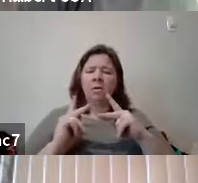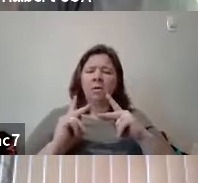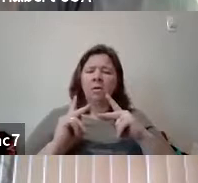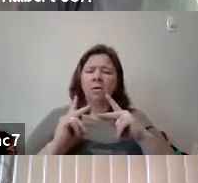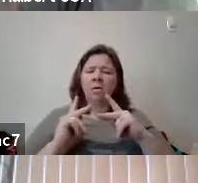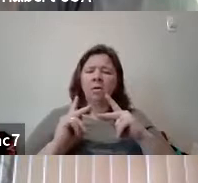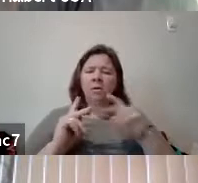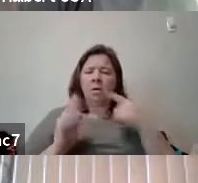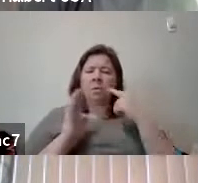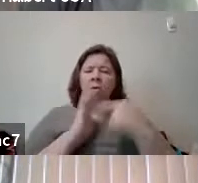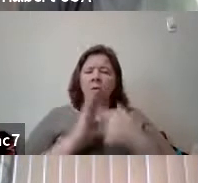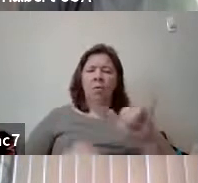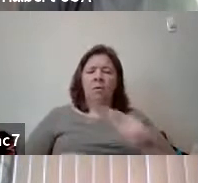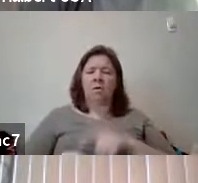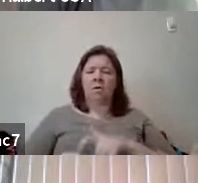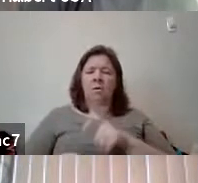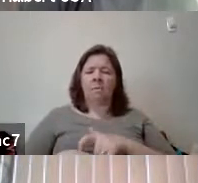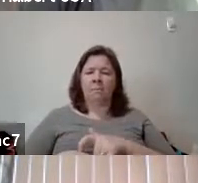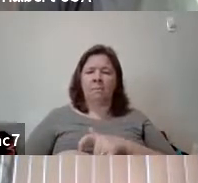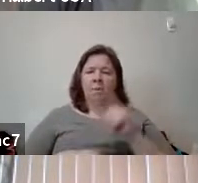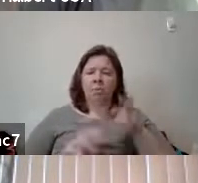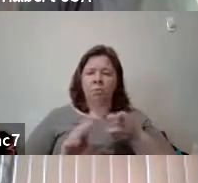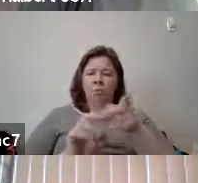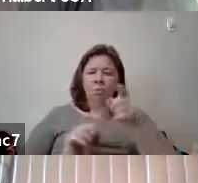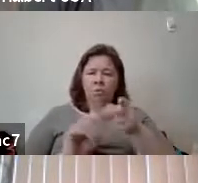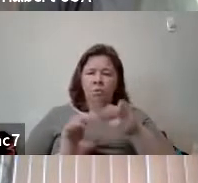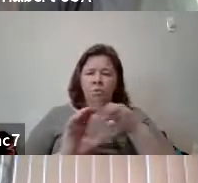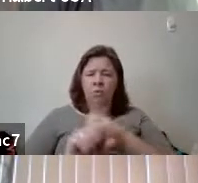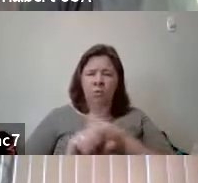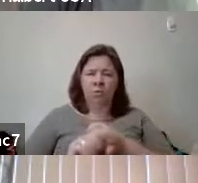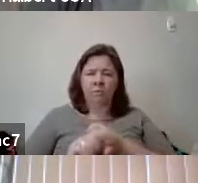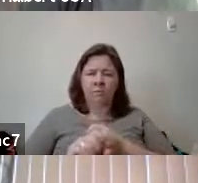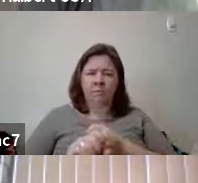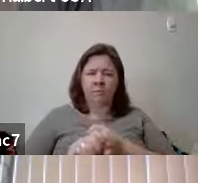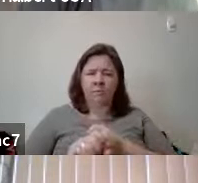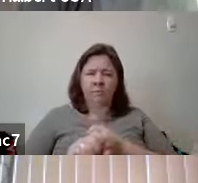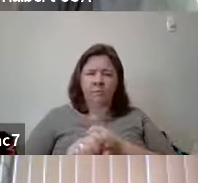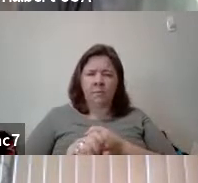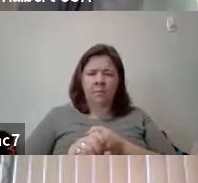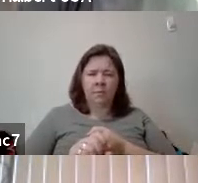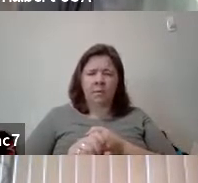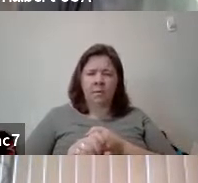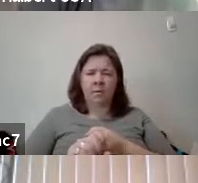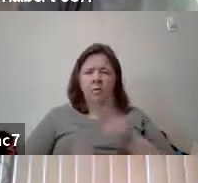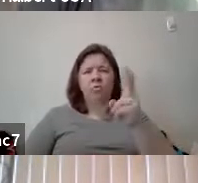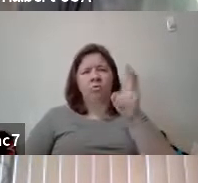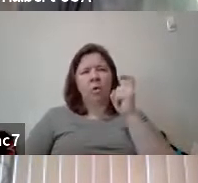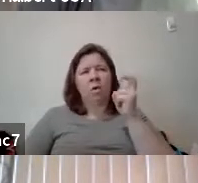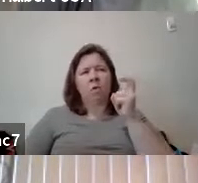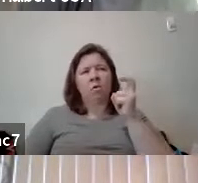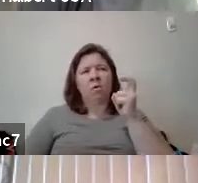founders did it show that there were at the time that you joined? 200,